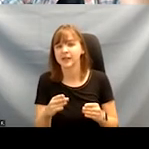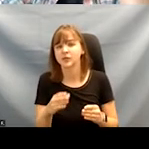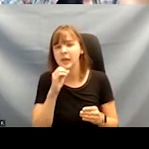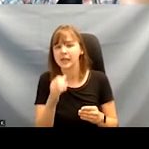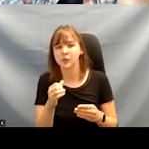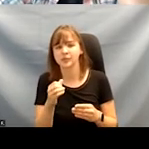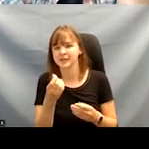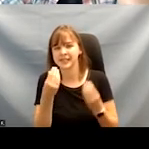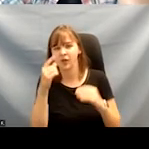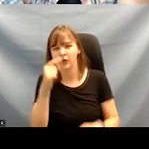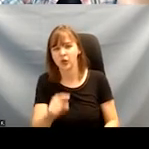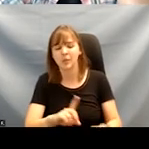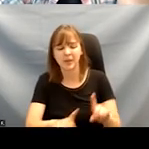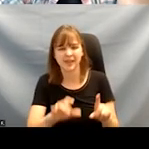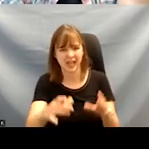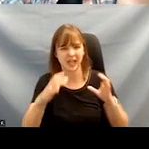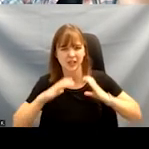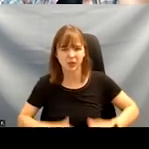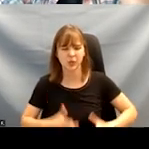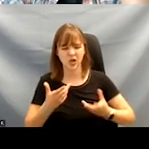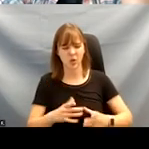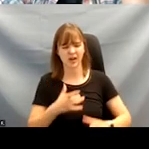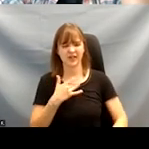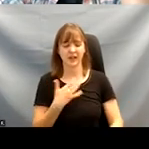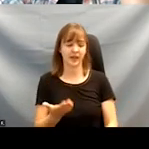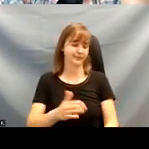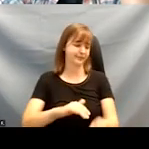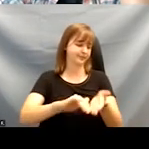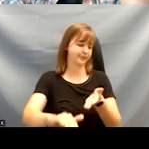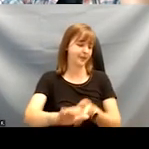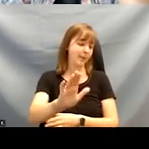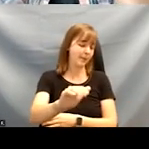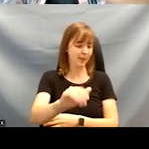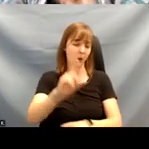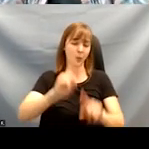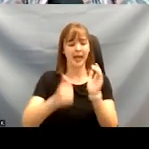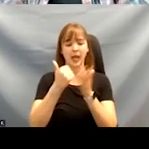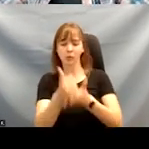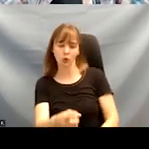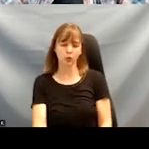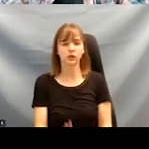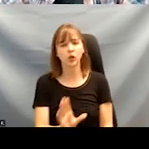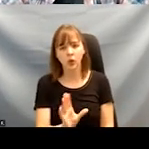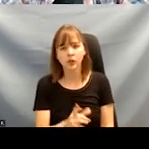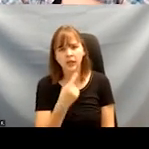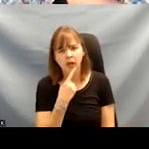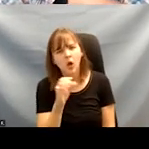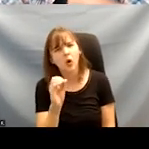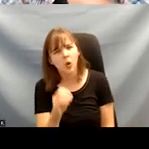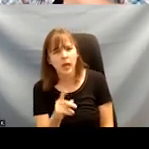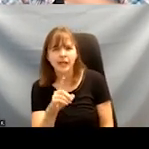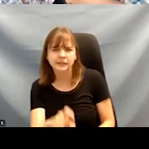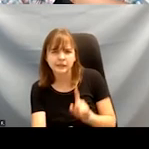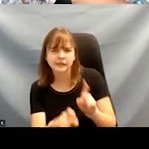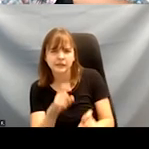like leave customers feeling like they have a like bad taste in their mouth, be like, sorry, we can't help you. It's more so just asking them questions like,